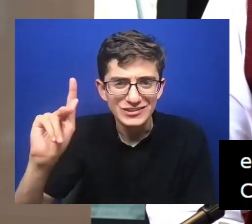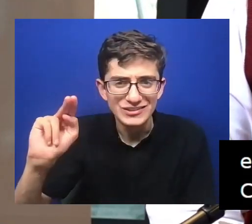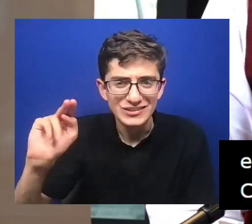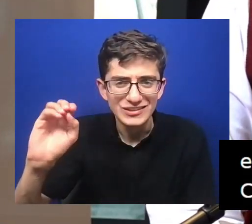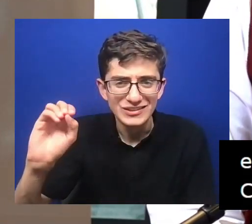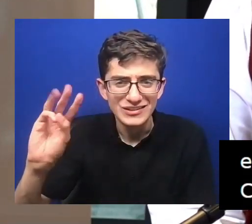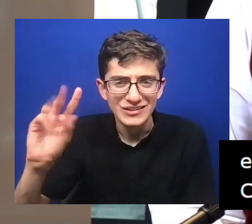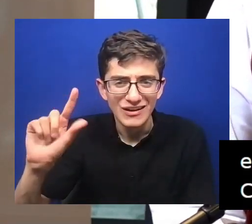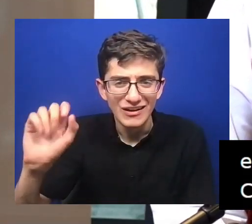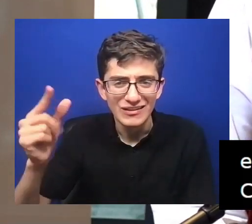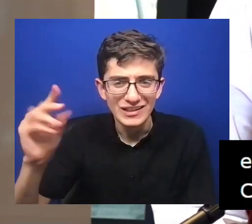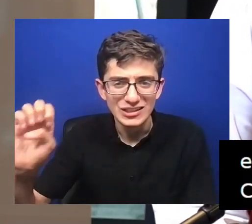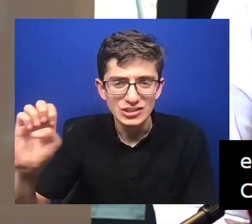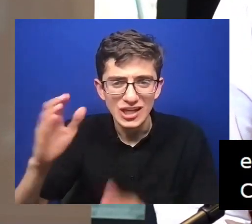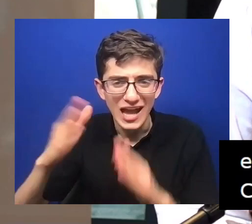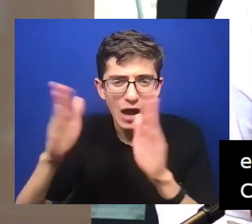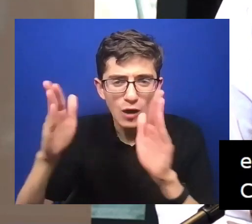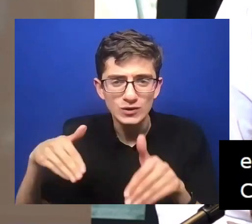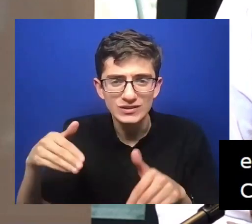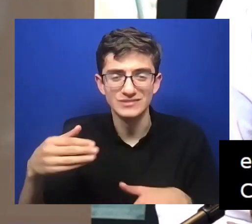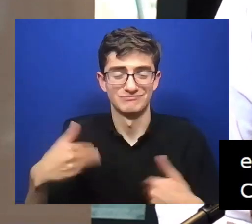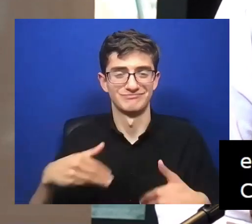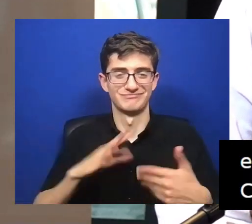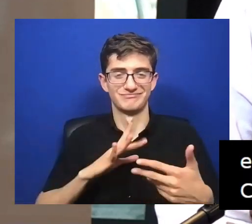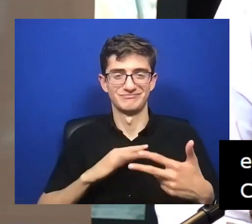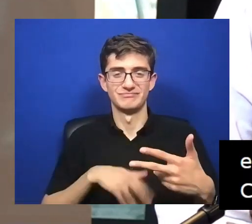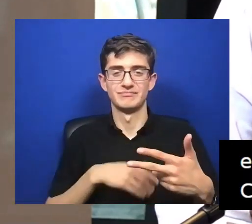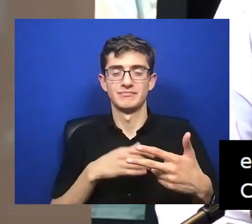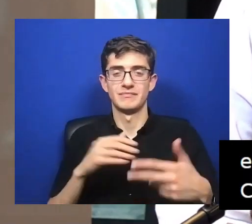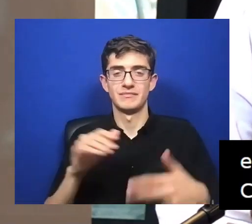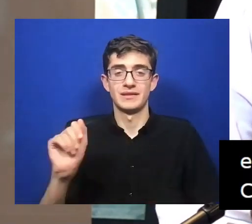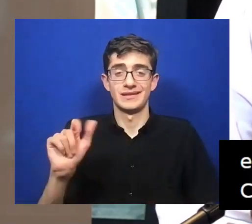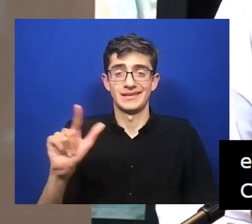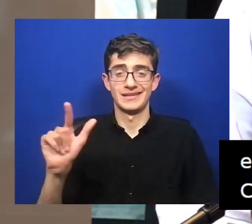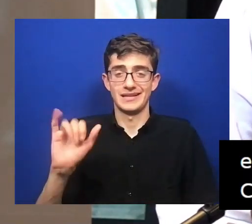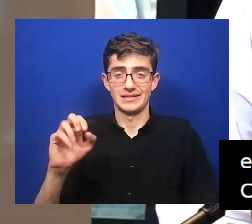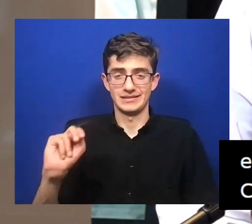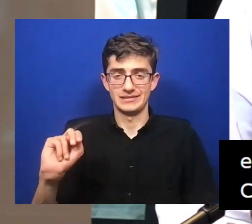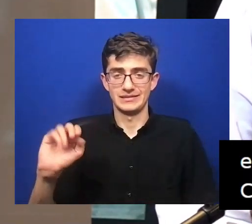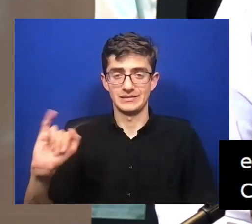Bronx. So, and then Allison Jeffrey,